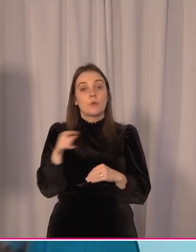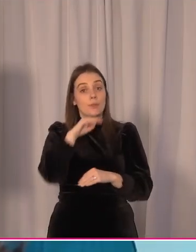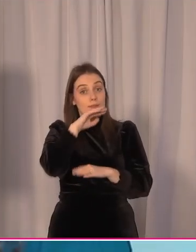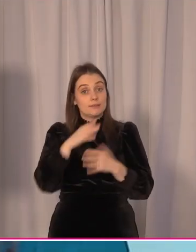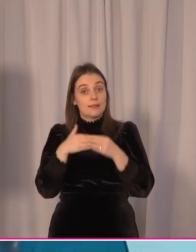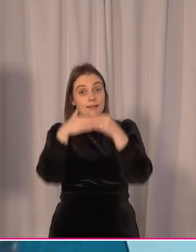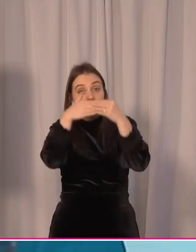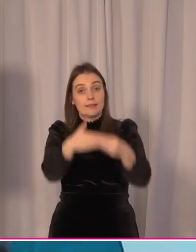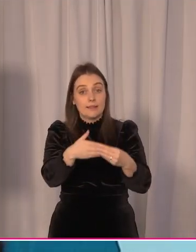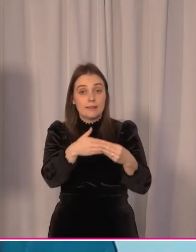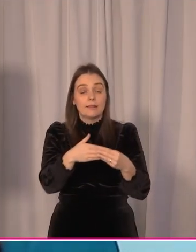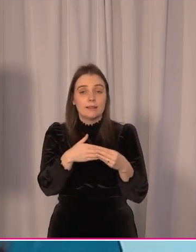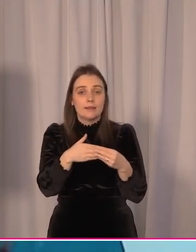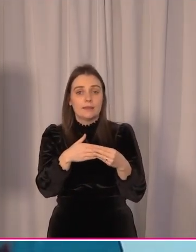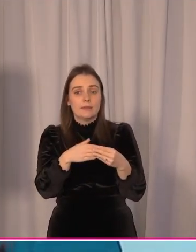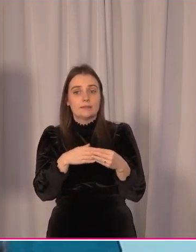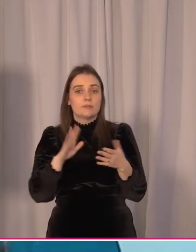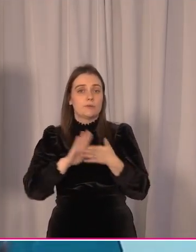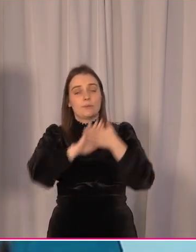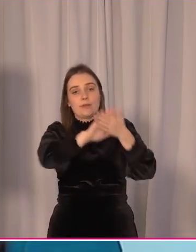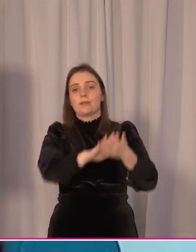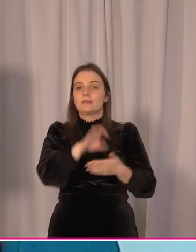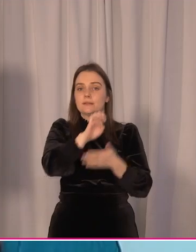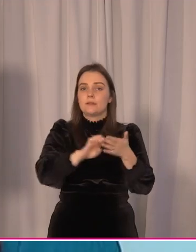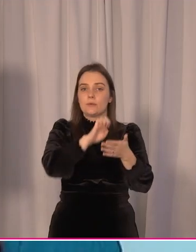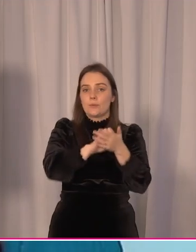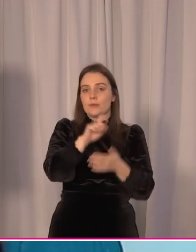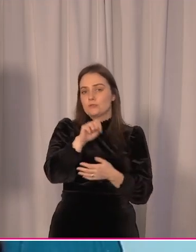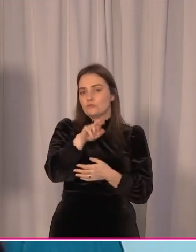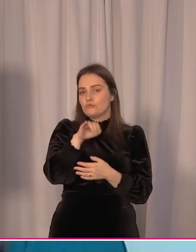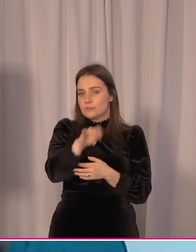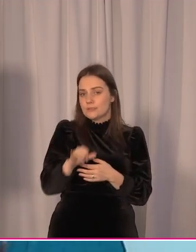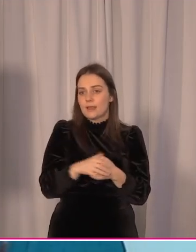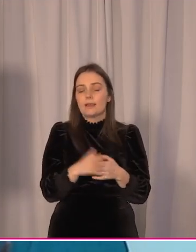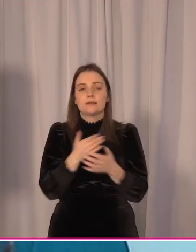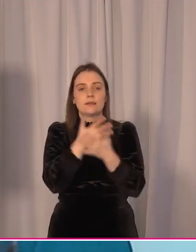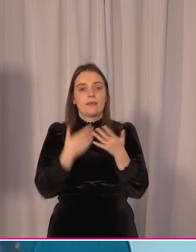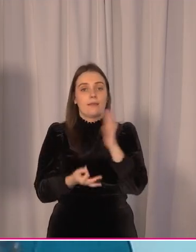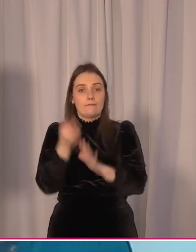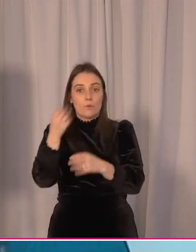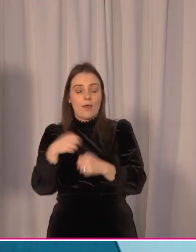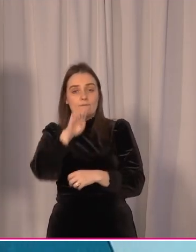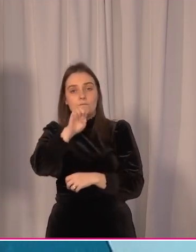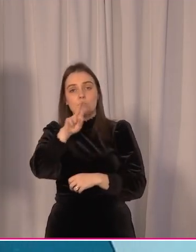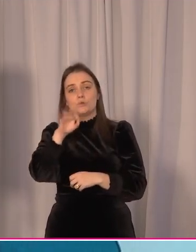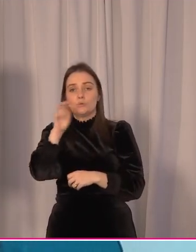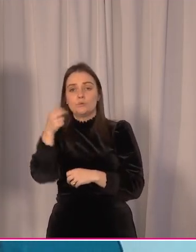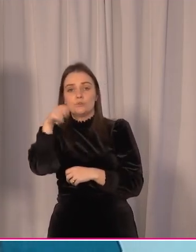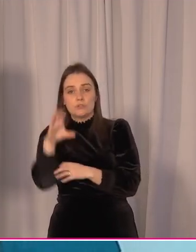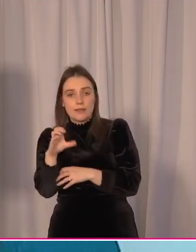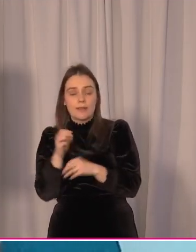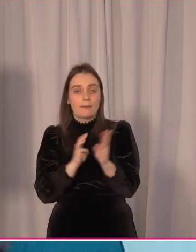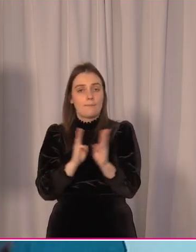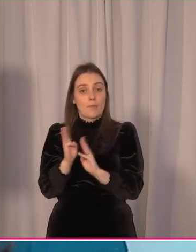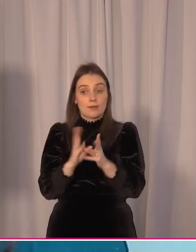leads to a complicity of the EU and many other organizations with eugenic practices and human rights violations currently in